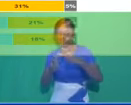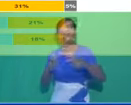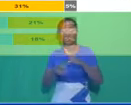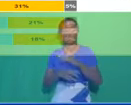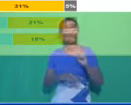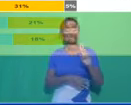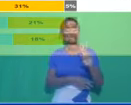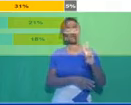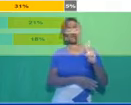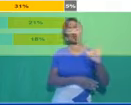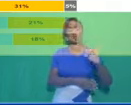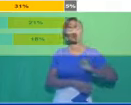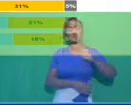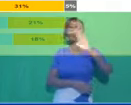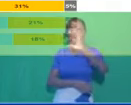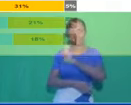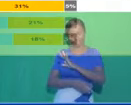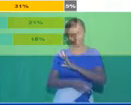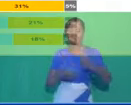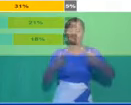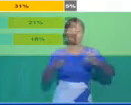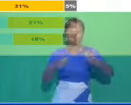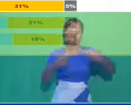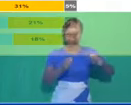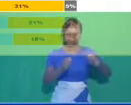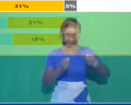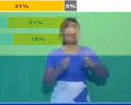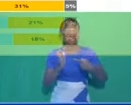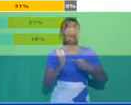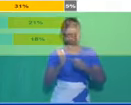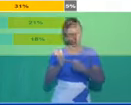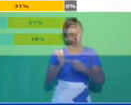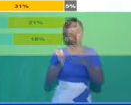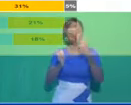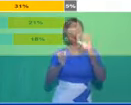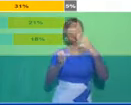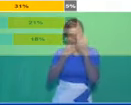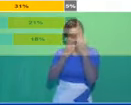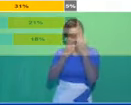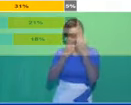staff, Ms. Lucas, tried to present this data in a way that we could understand.